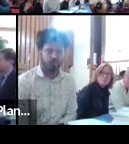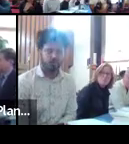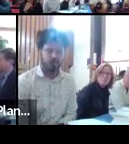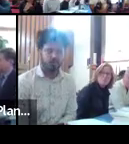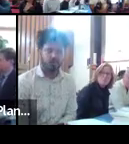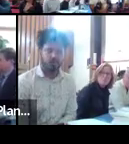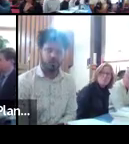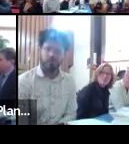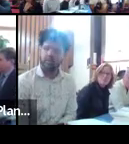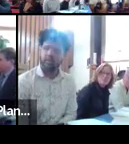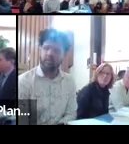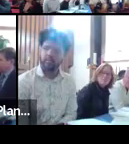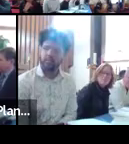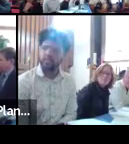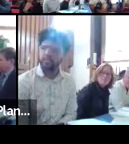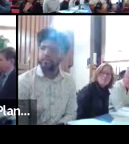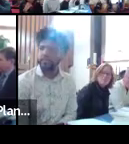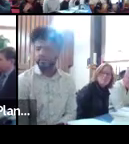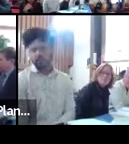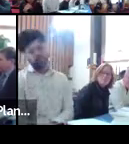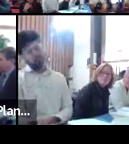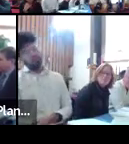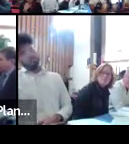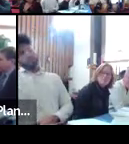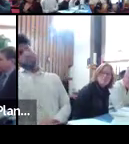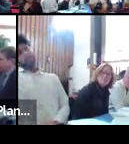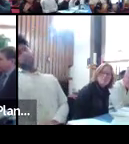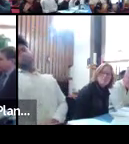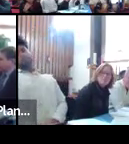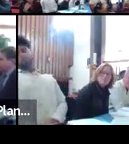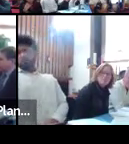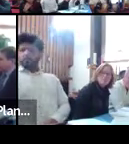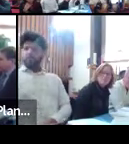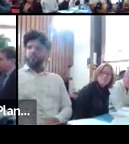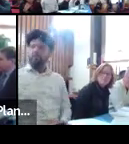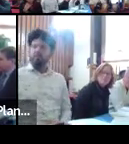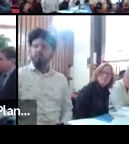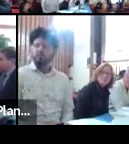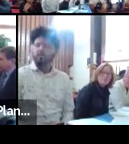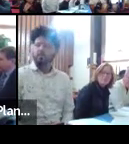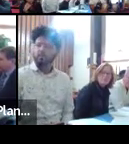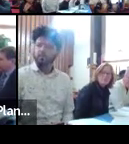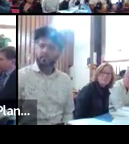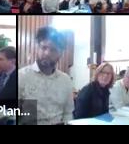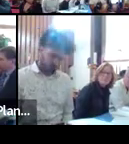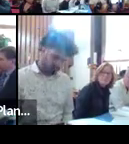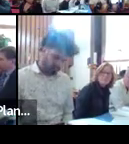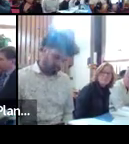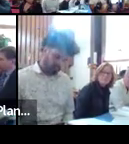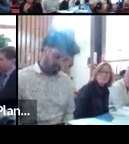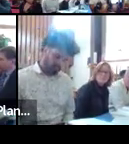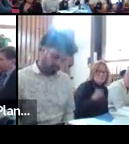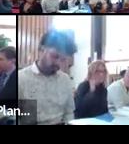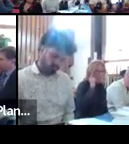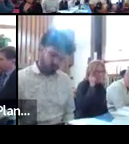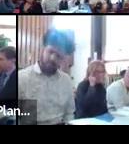this. And it's now a key component that you have, which certainly will have an adopted